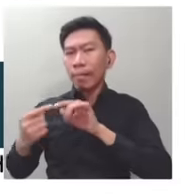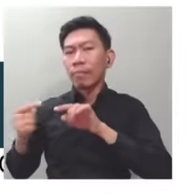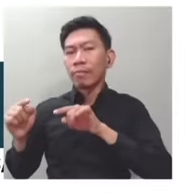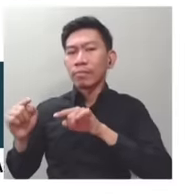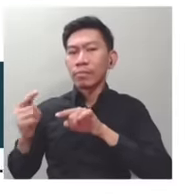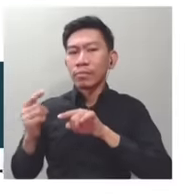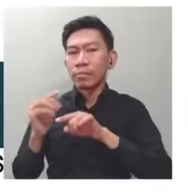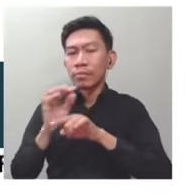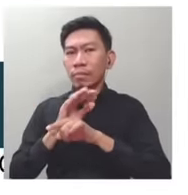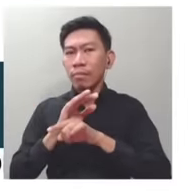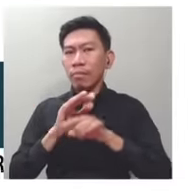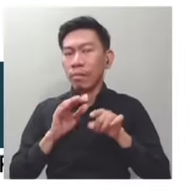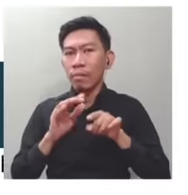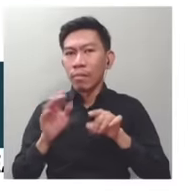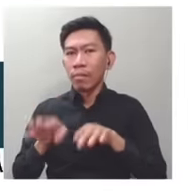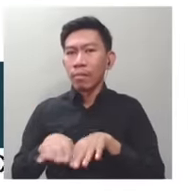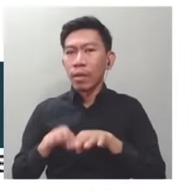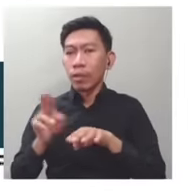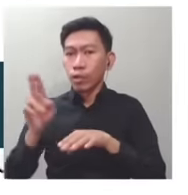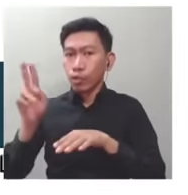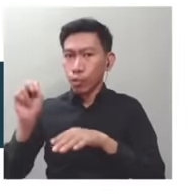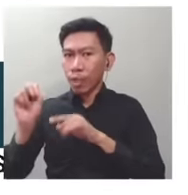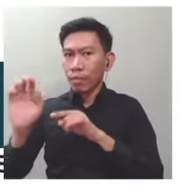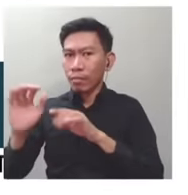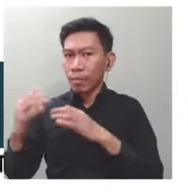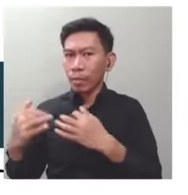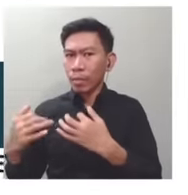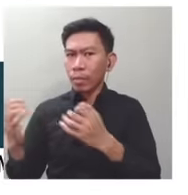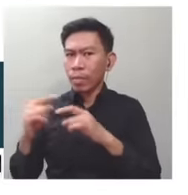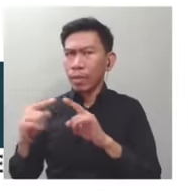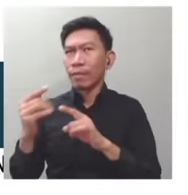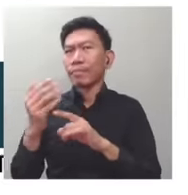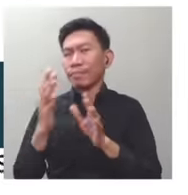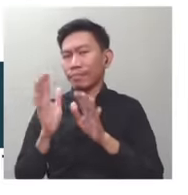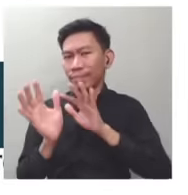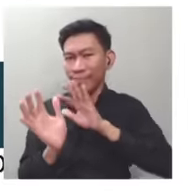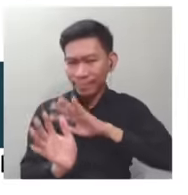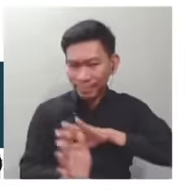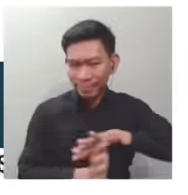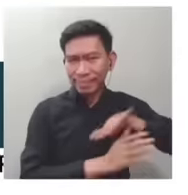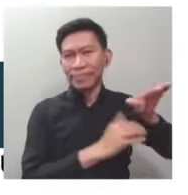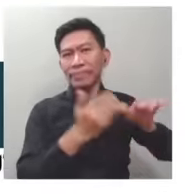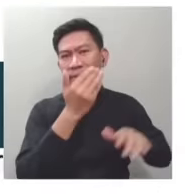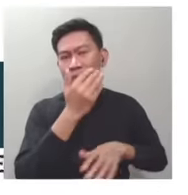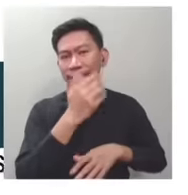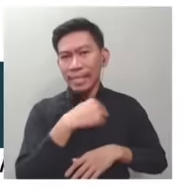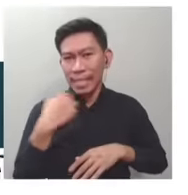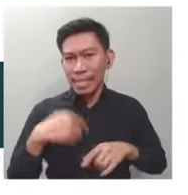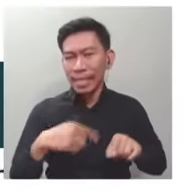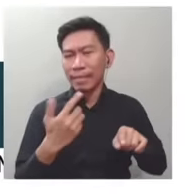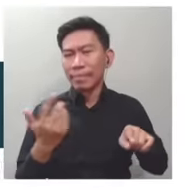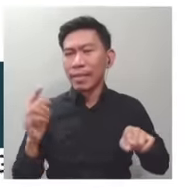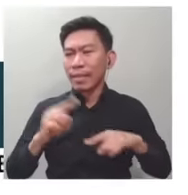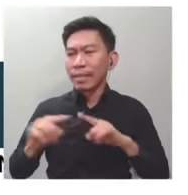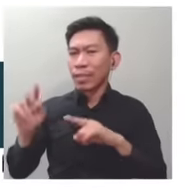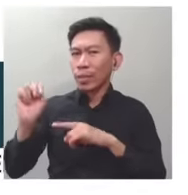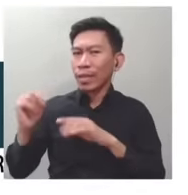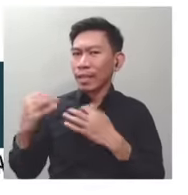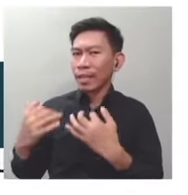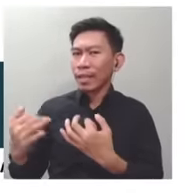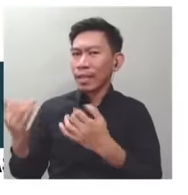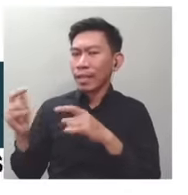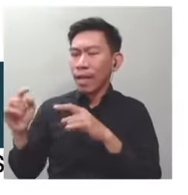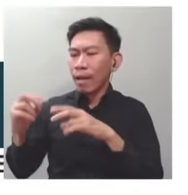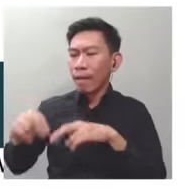the sidelines of the UN General Assembly. I mean, forget about China. Let's take them out of the equation. What does this send to the rest of the world?